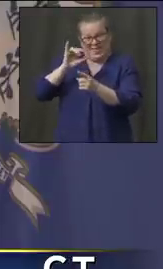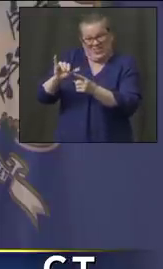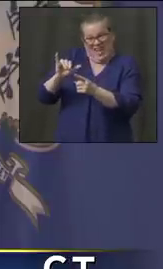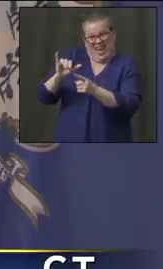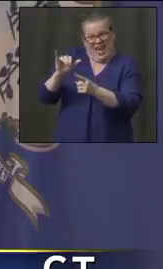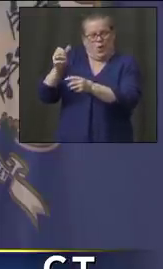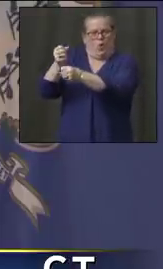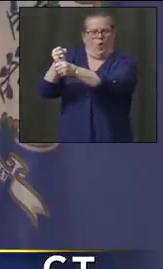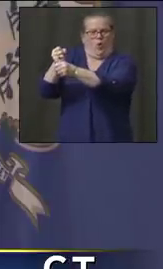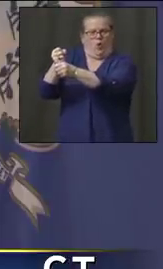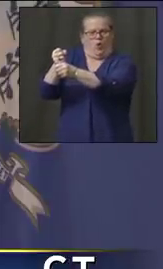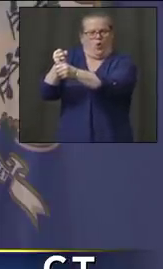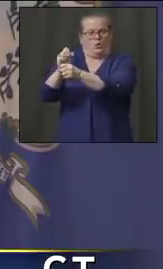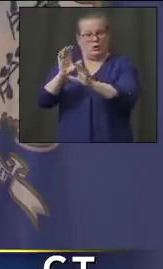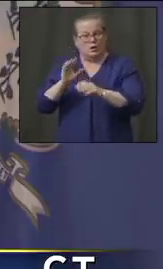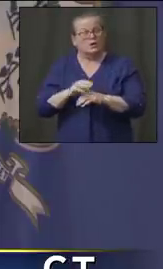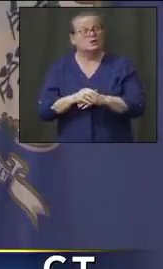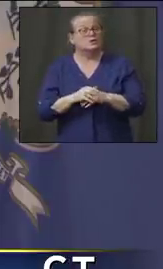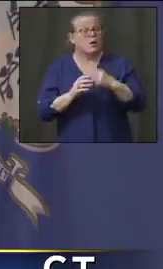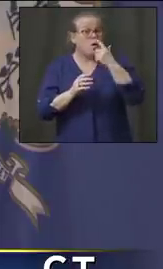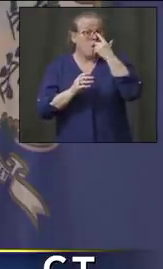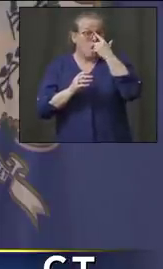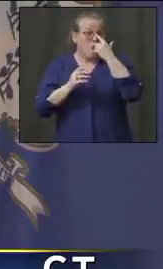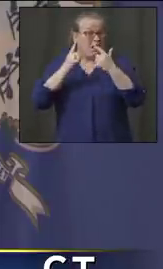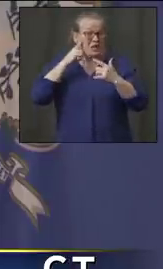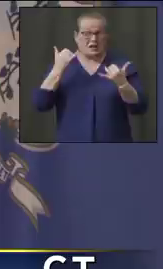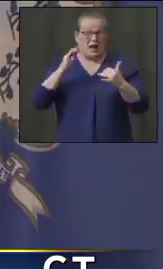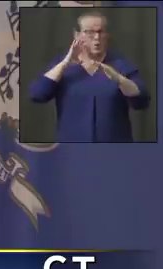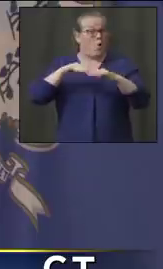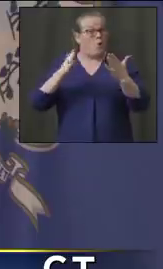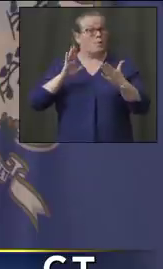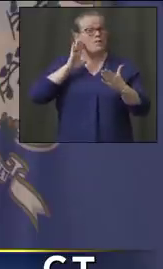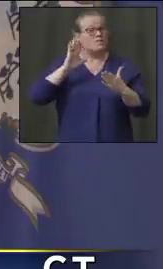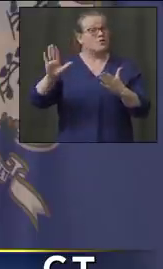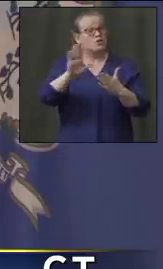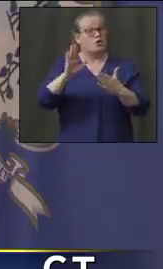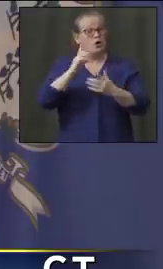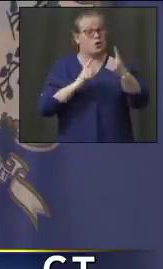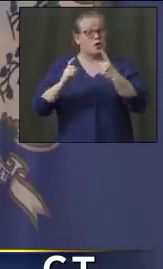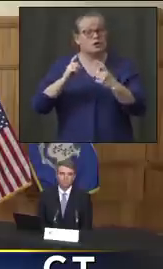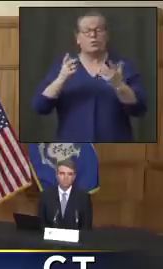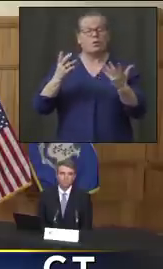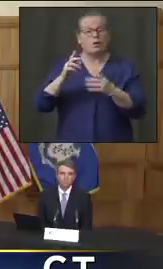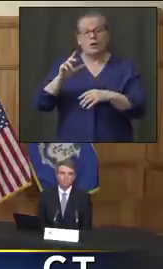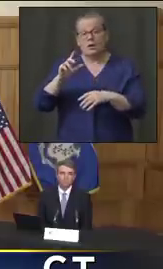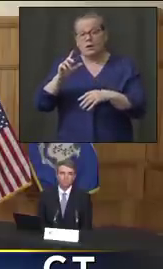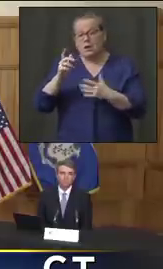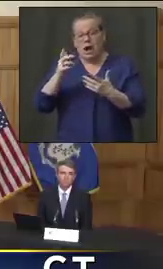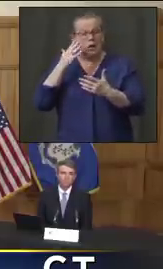unless Albert, Indra, is something you'd like to add beforehand. How about some questions?